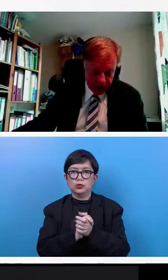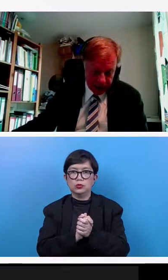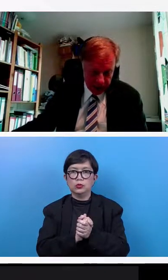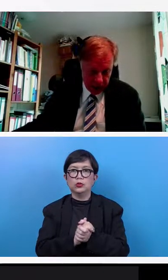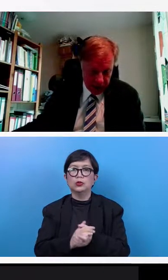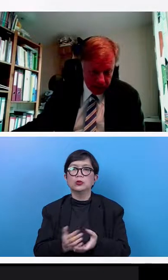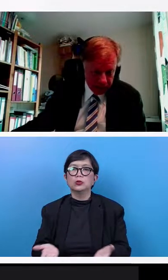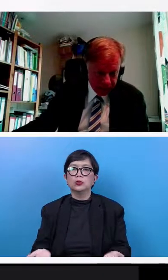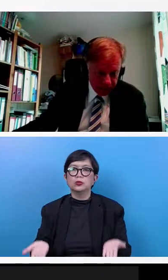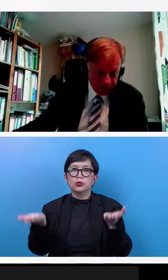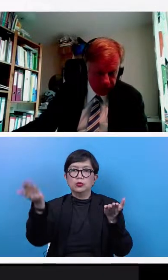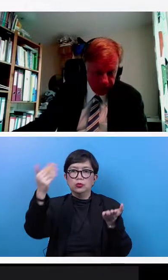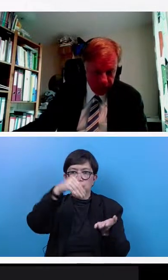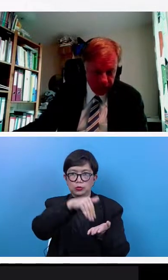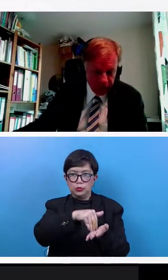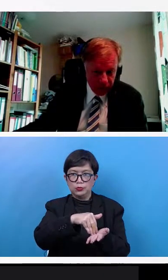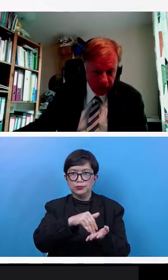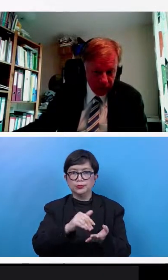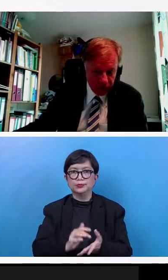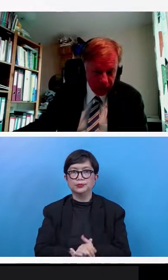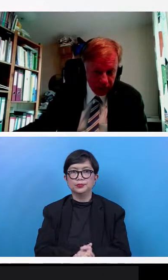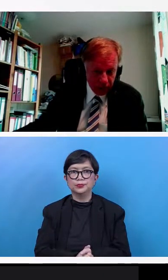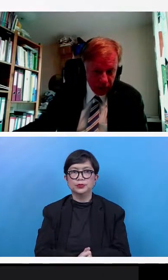Next slide, please.